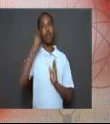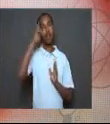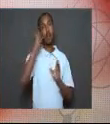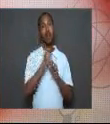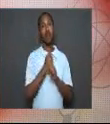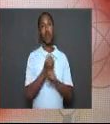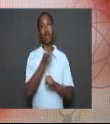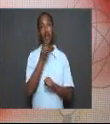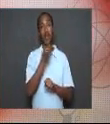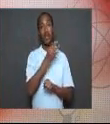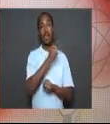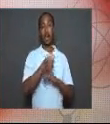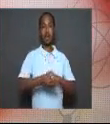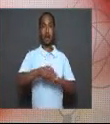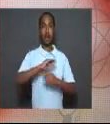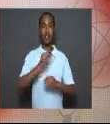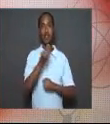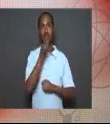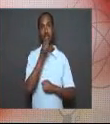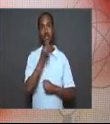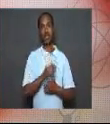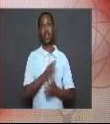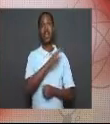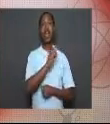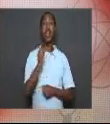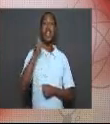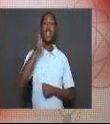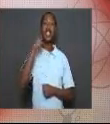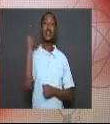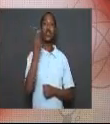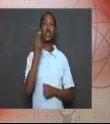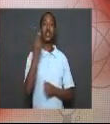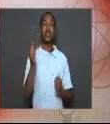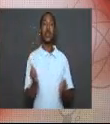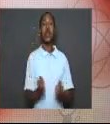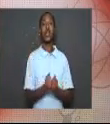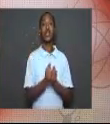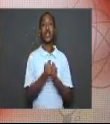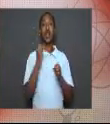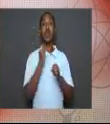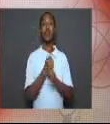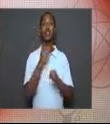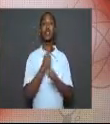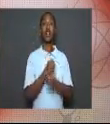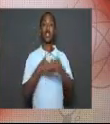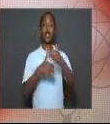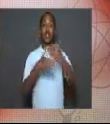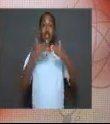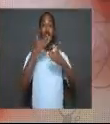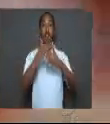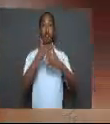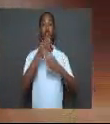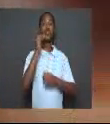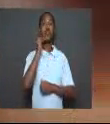cooking and packaging food, and its uses within construction and the